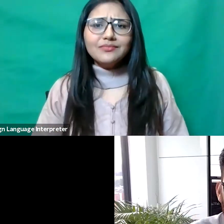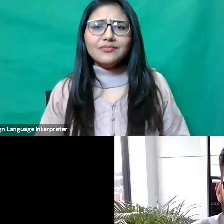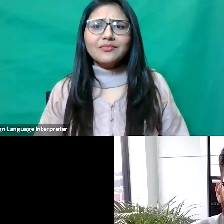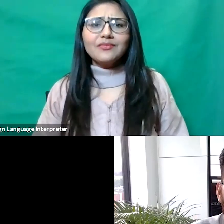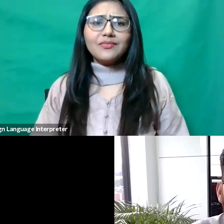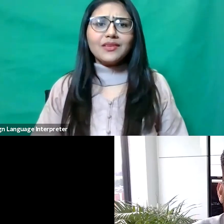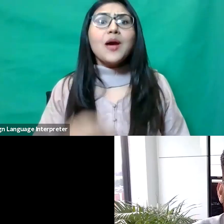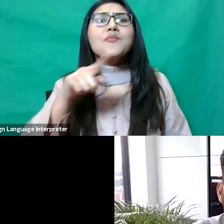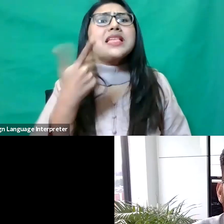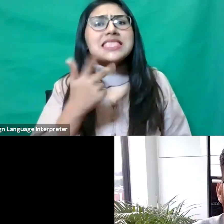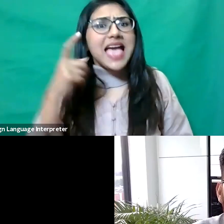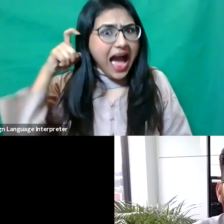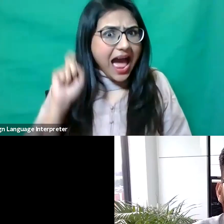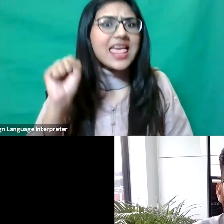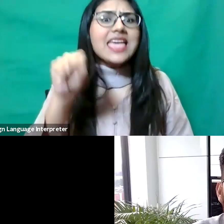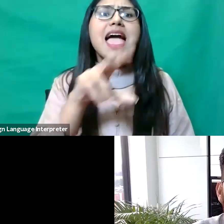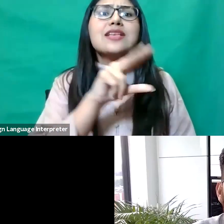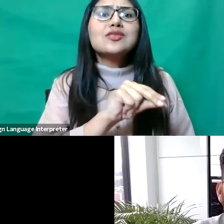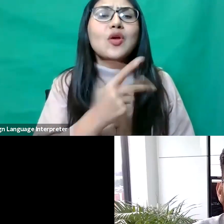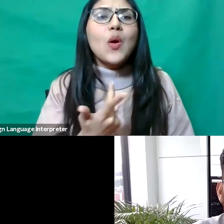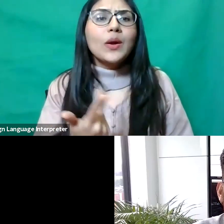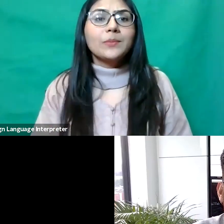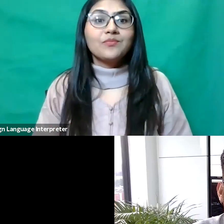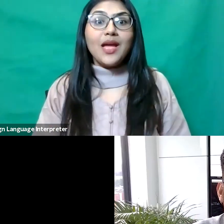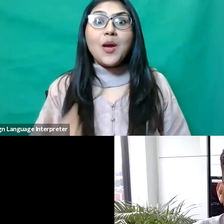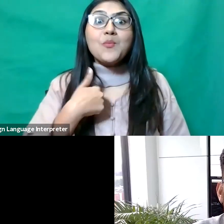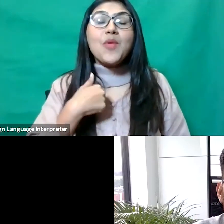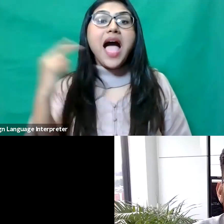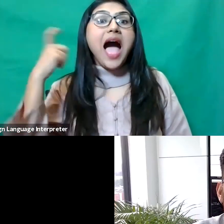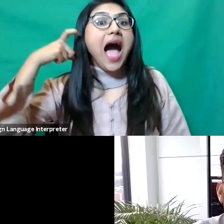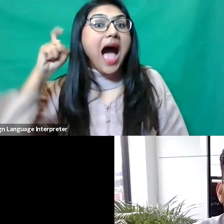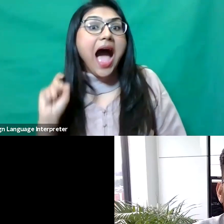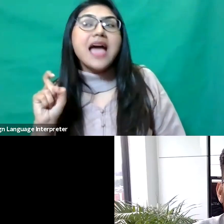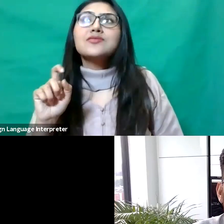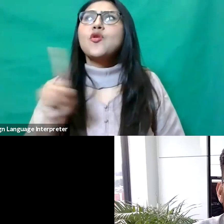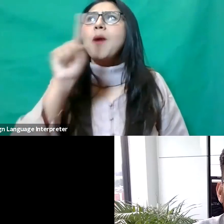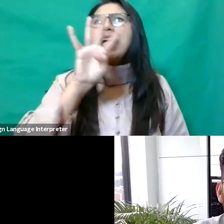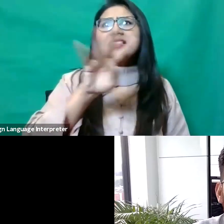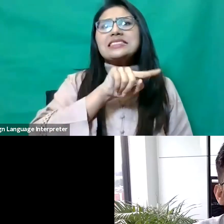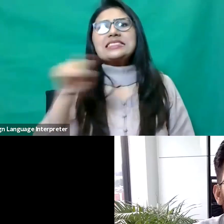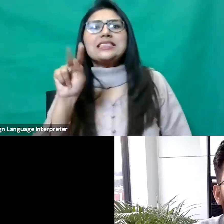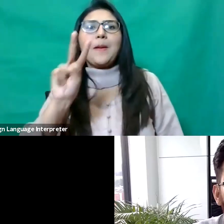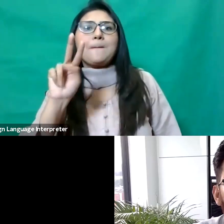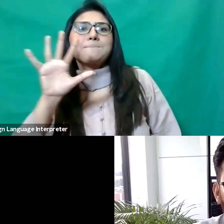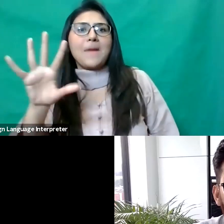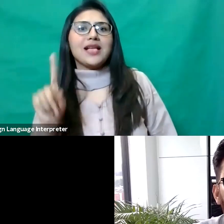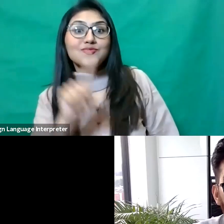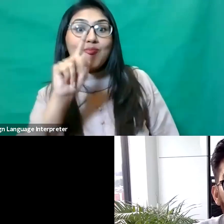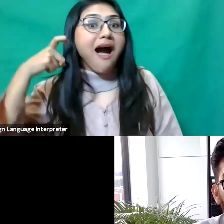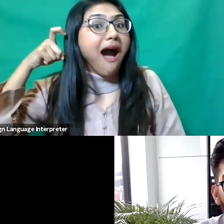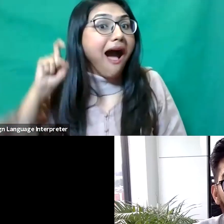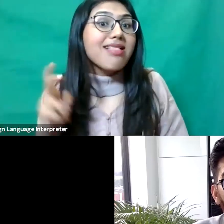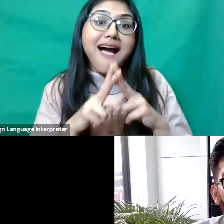aids? So I was given hearing aids from around the age of 4 till about the age of 25. And no way. Feel like,